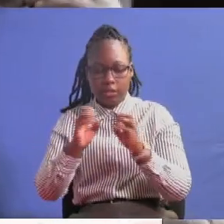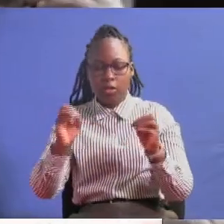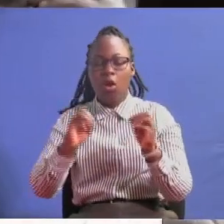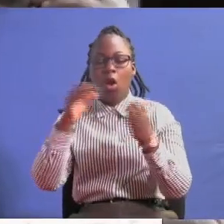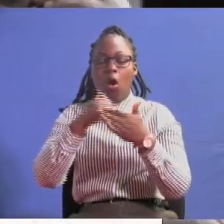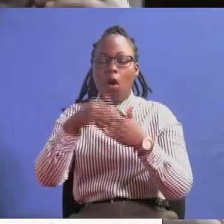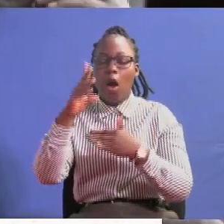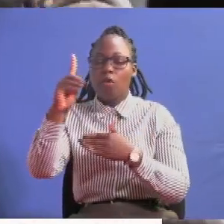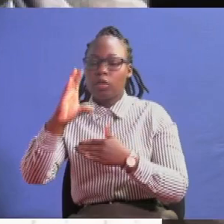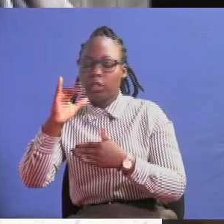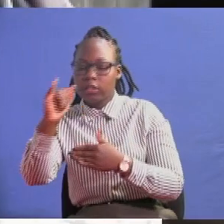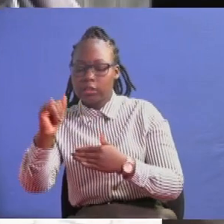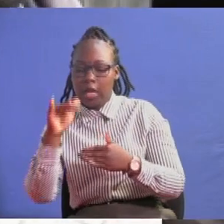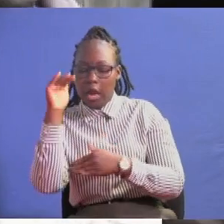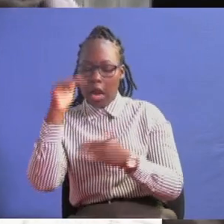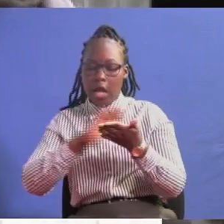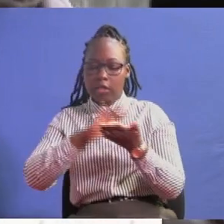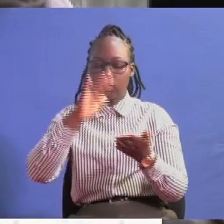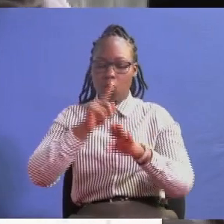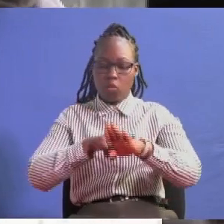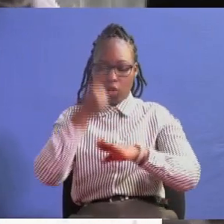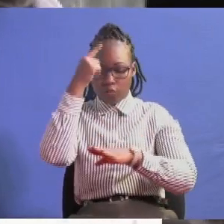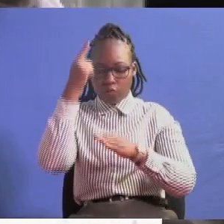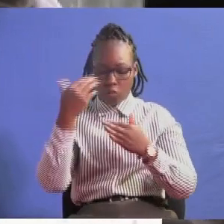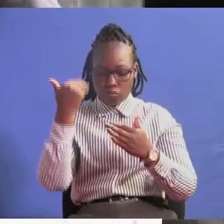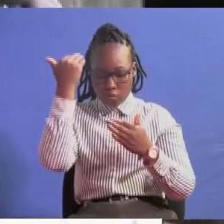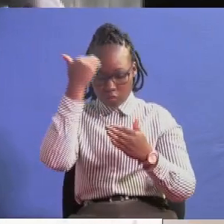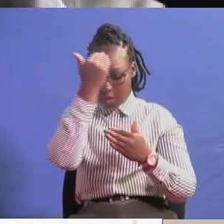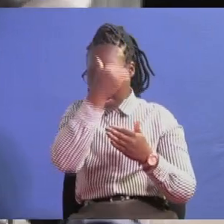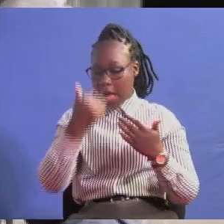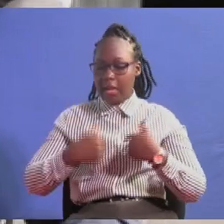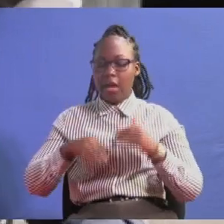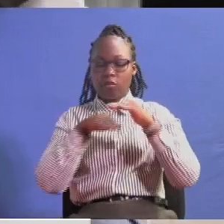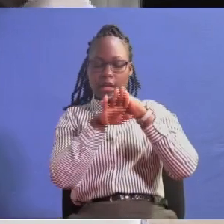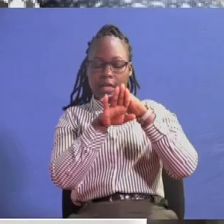officers asked for more time to enable for a post-mortem and mental assessment.